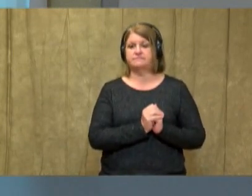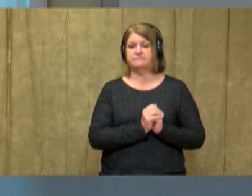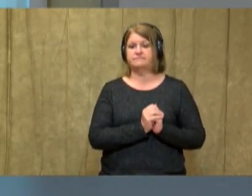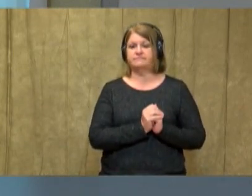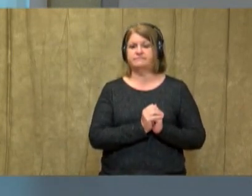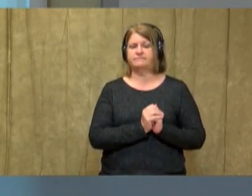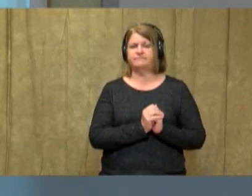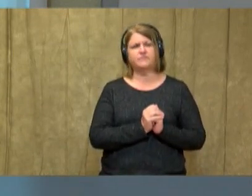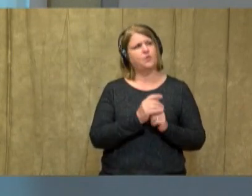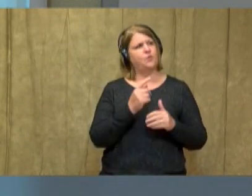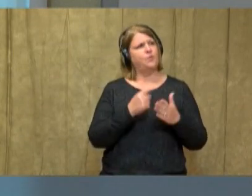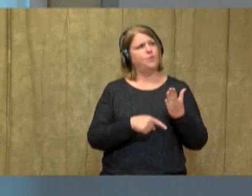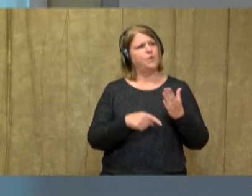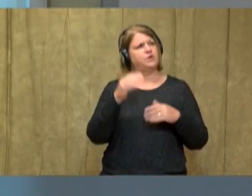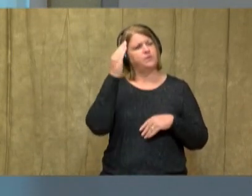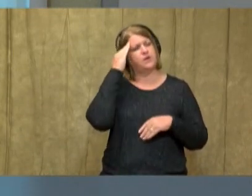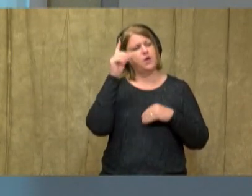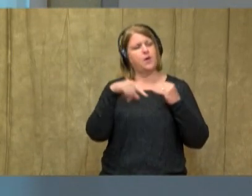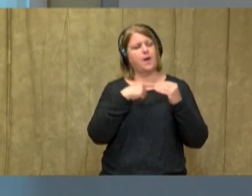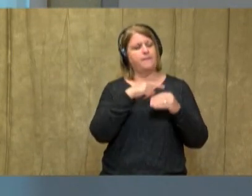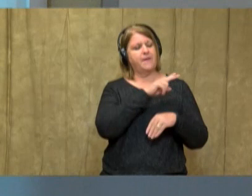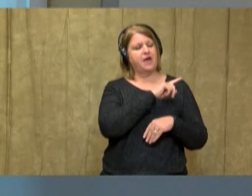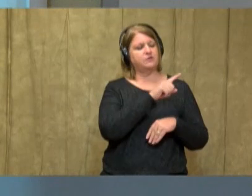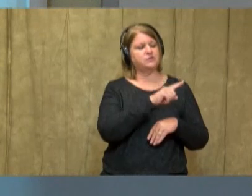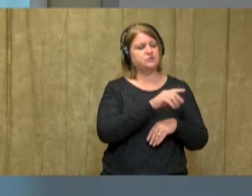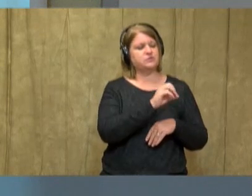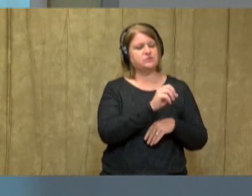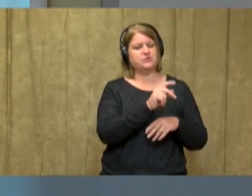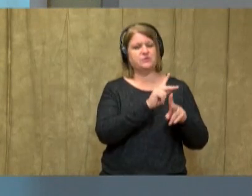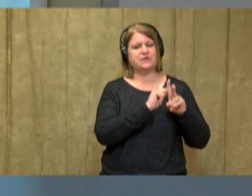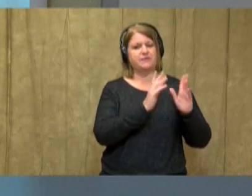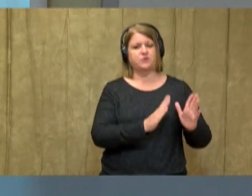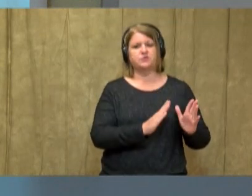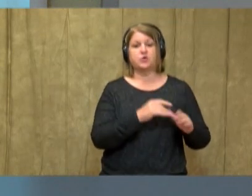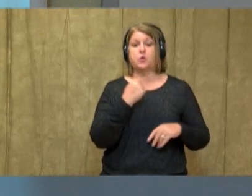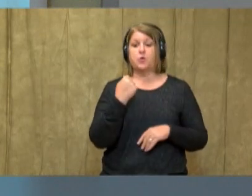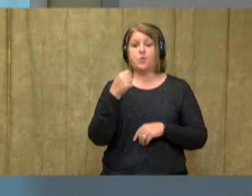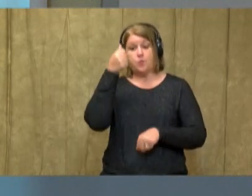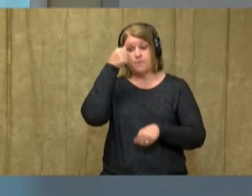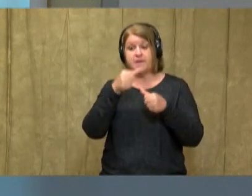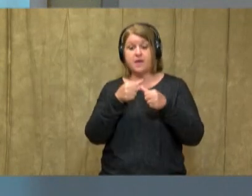what do we say about the zookeepers? Remember, you can always go back to your text.